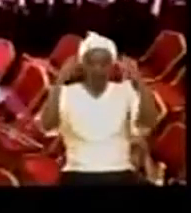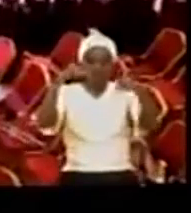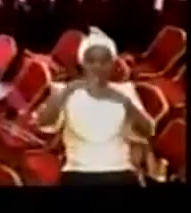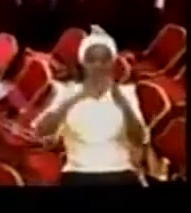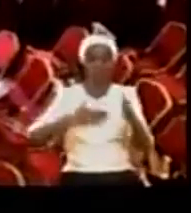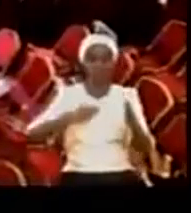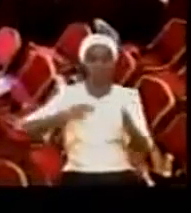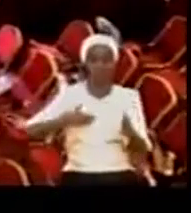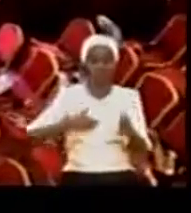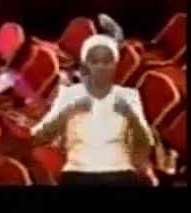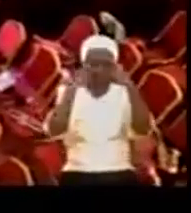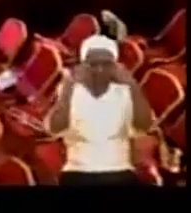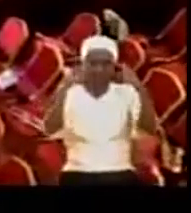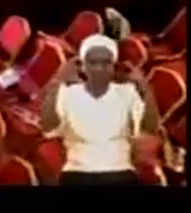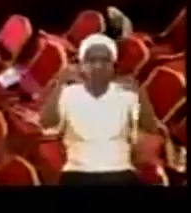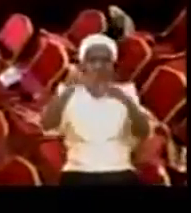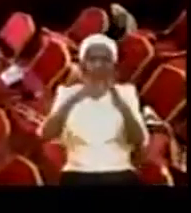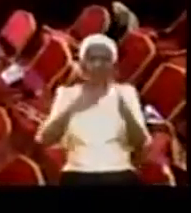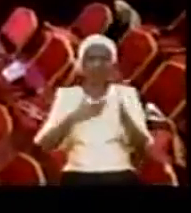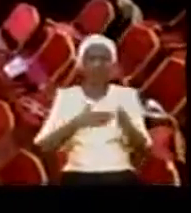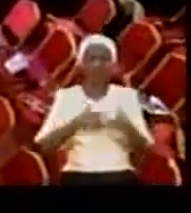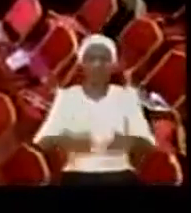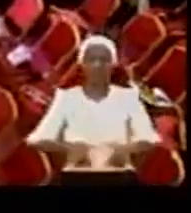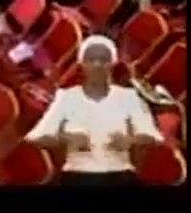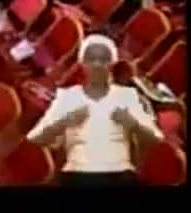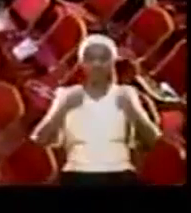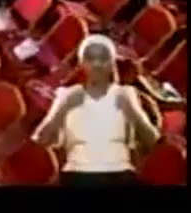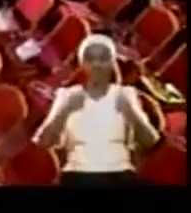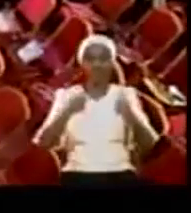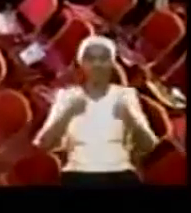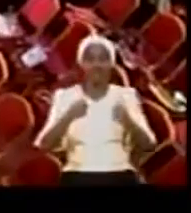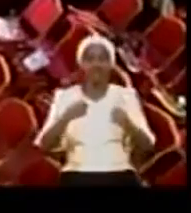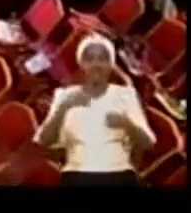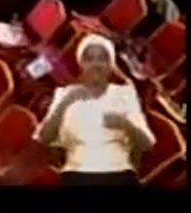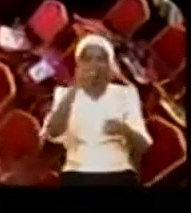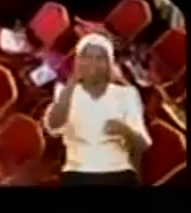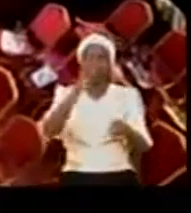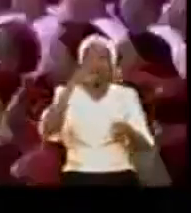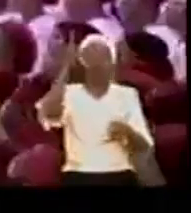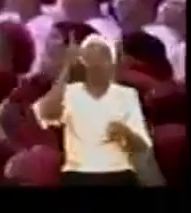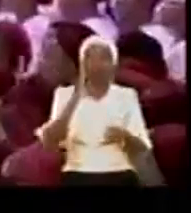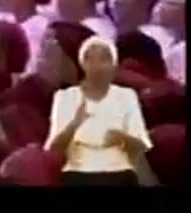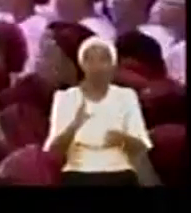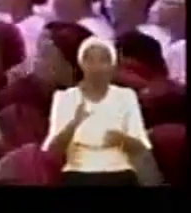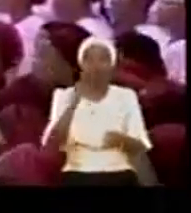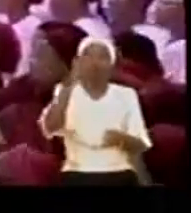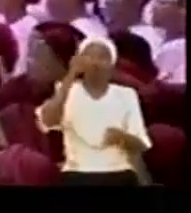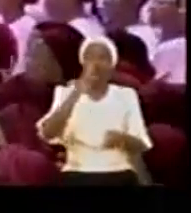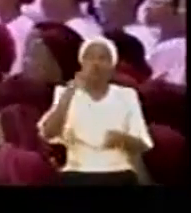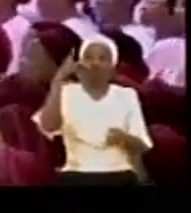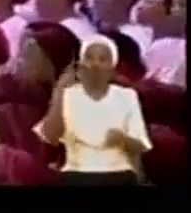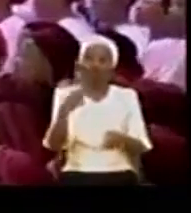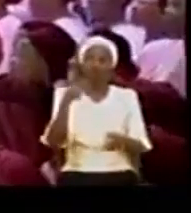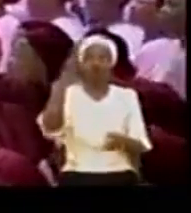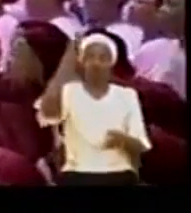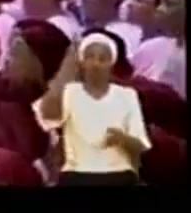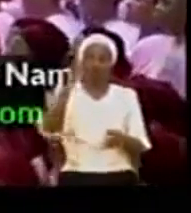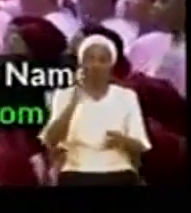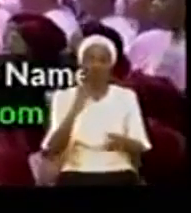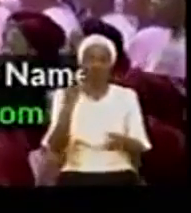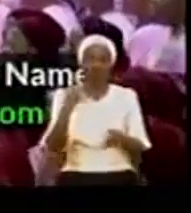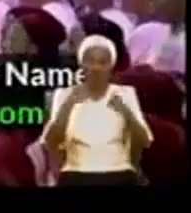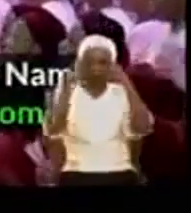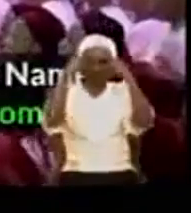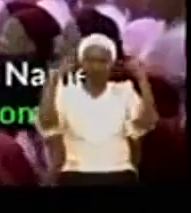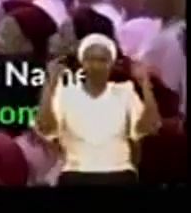You are the God. You are the God of breakthrough in my worship. Breakthrough in my praise. Breakthrough when